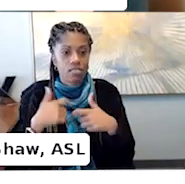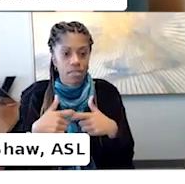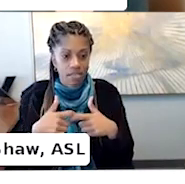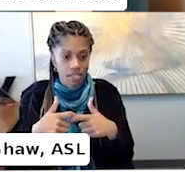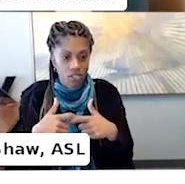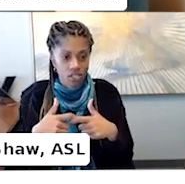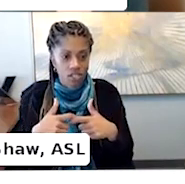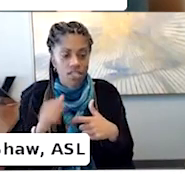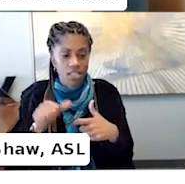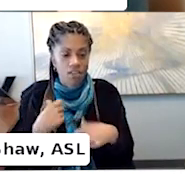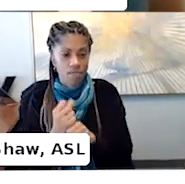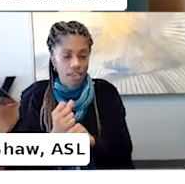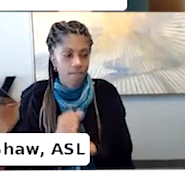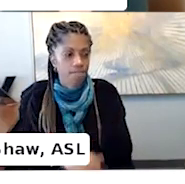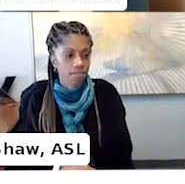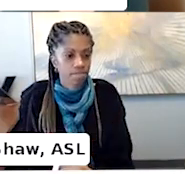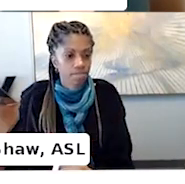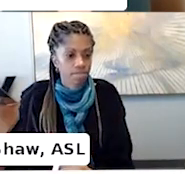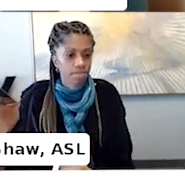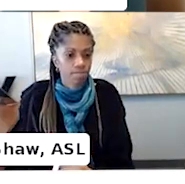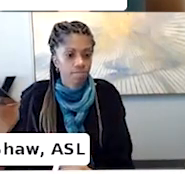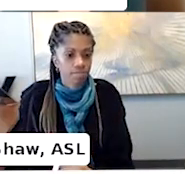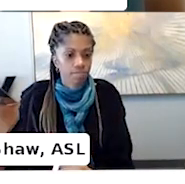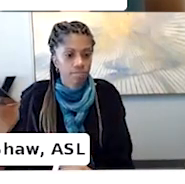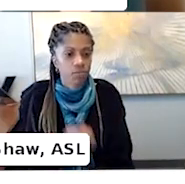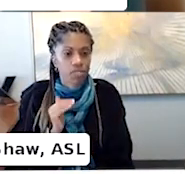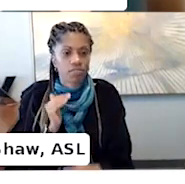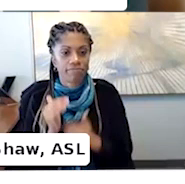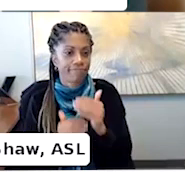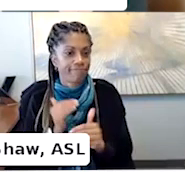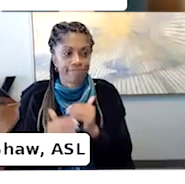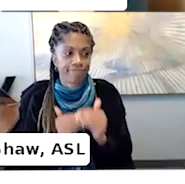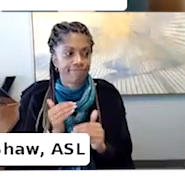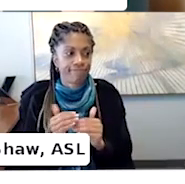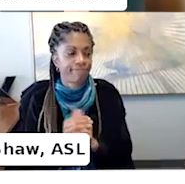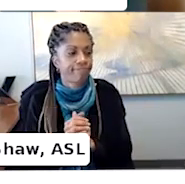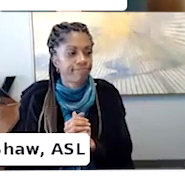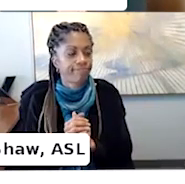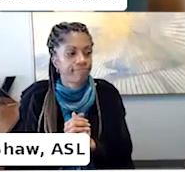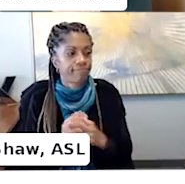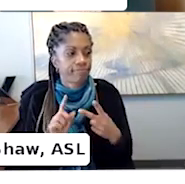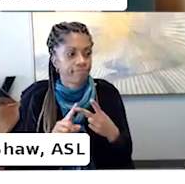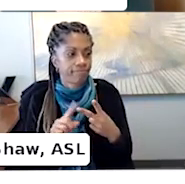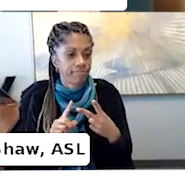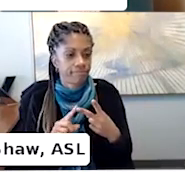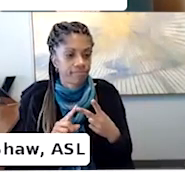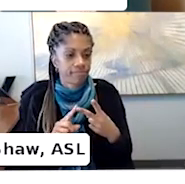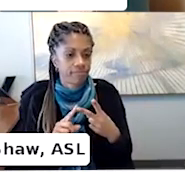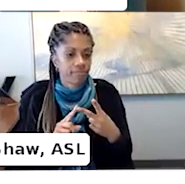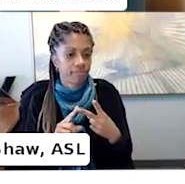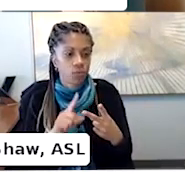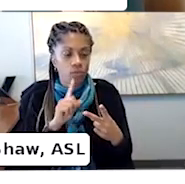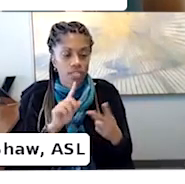produced. We'll keep it moving. Next practice that you can potentially replicate. We really encourage our